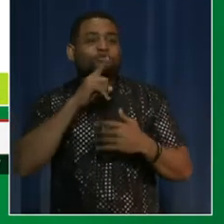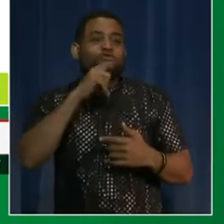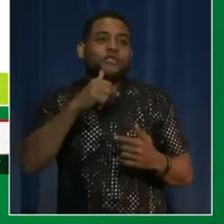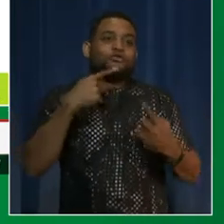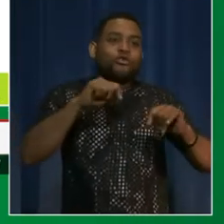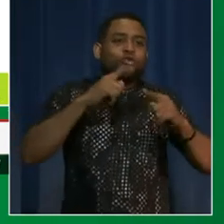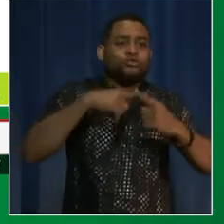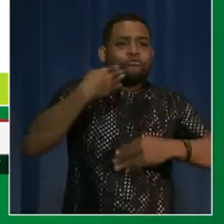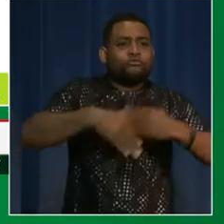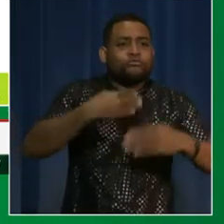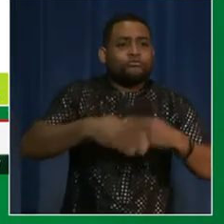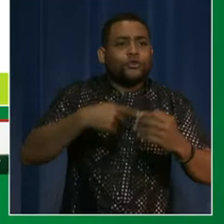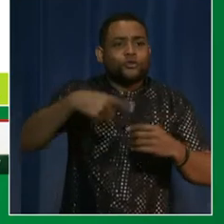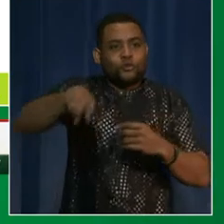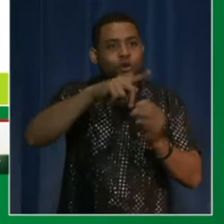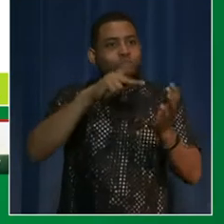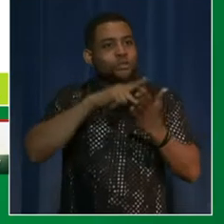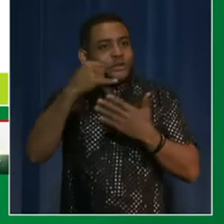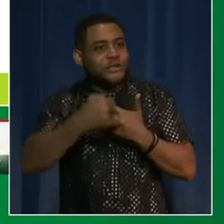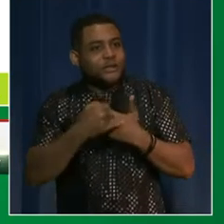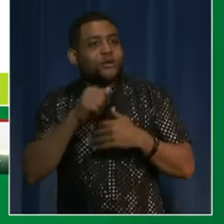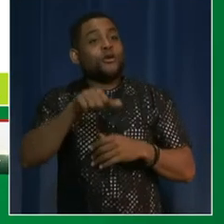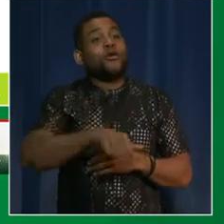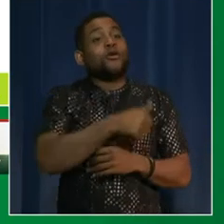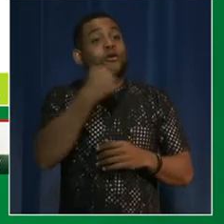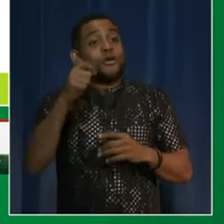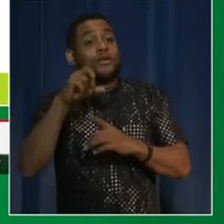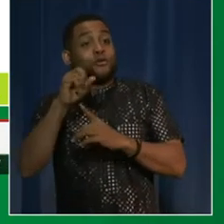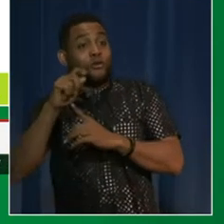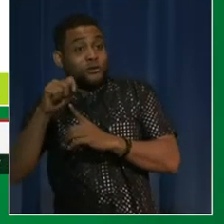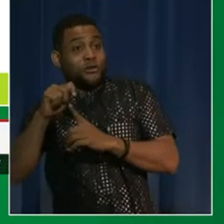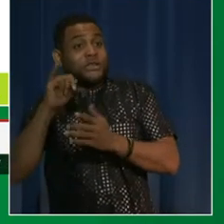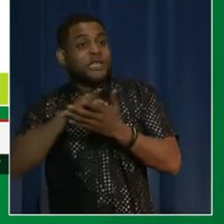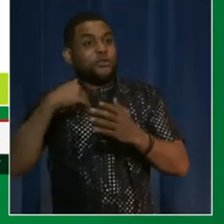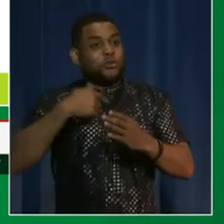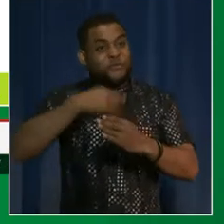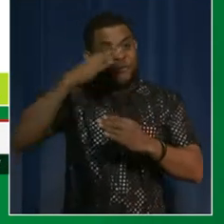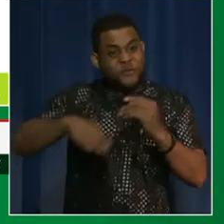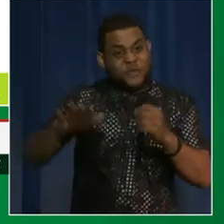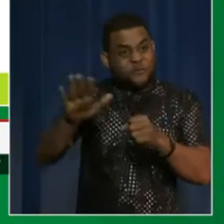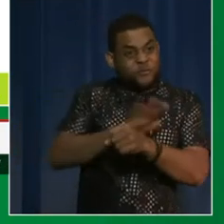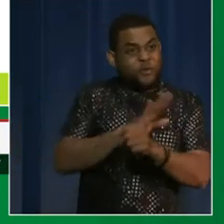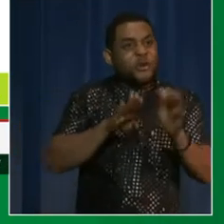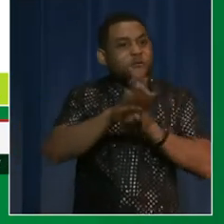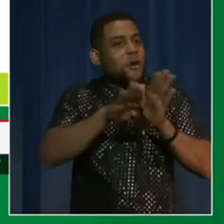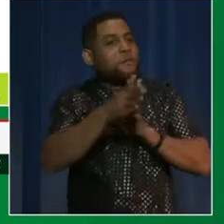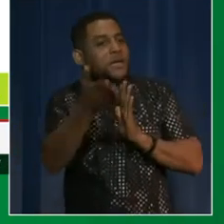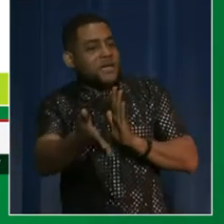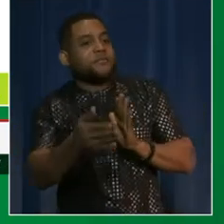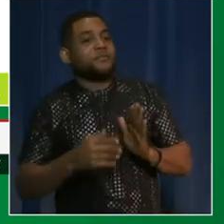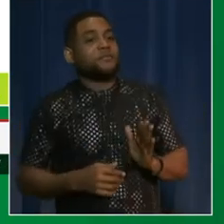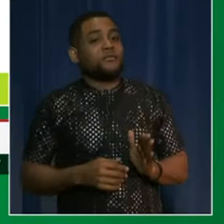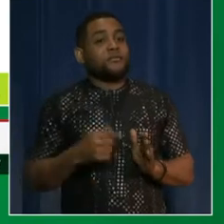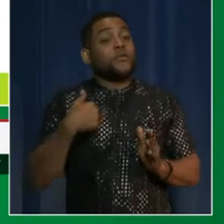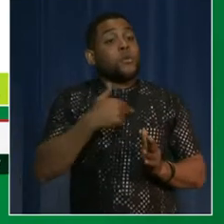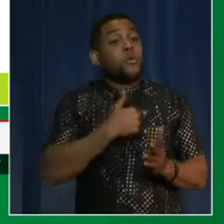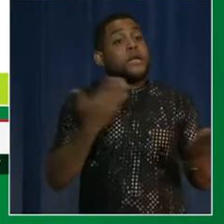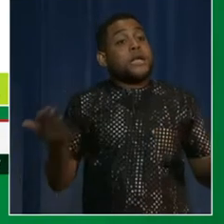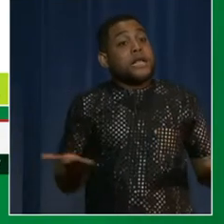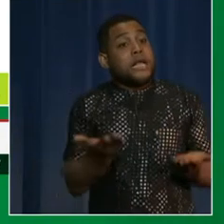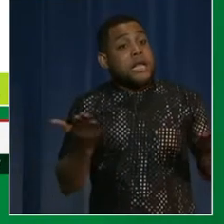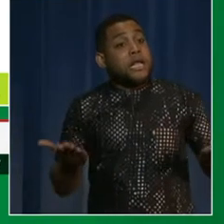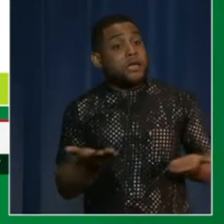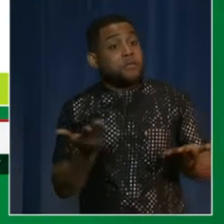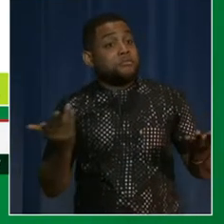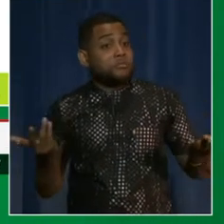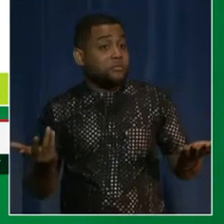have a couple of other lots that we'll be announcing to finish out that whole development. So we are here. We are part of DC